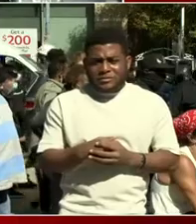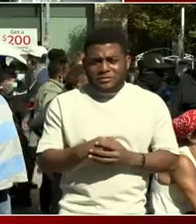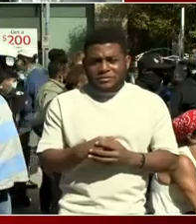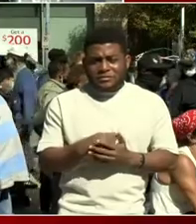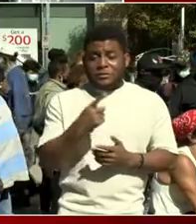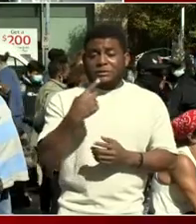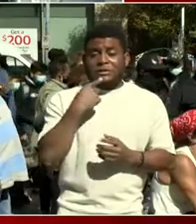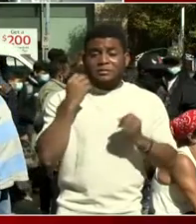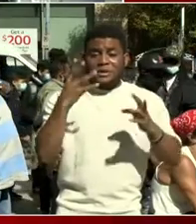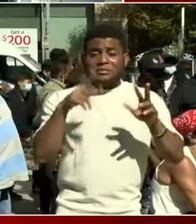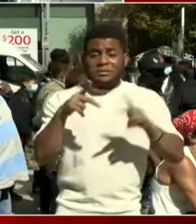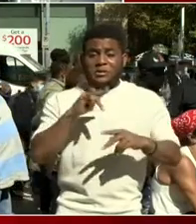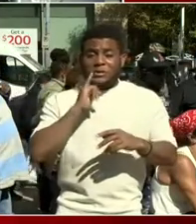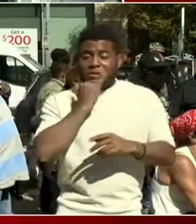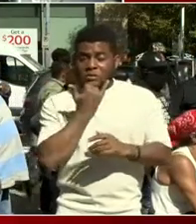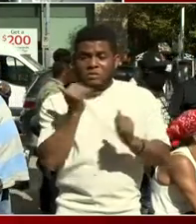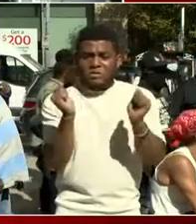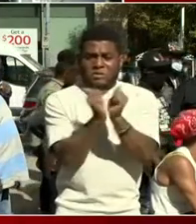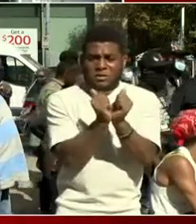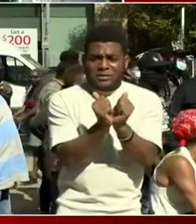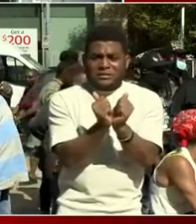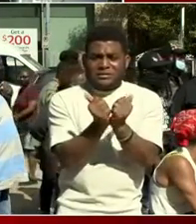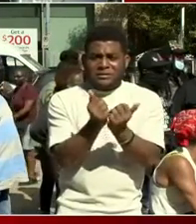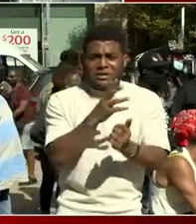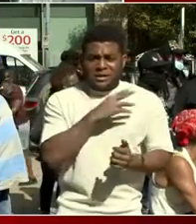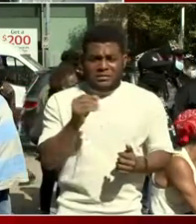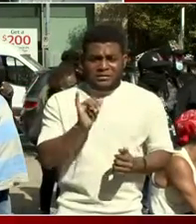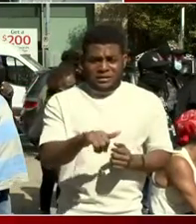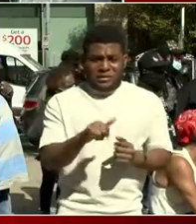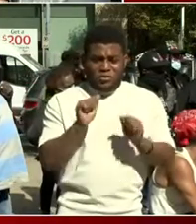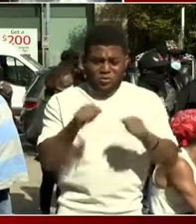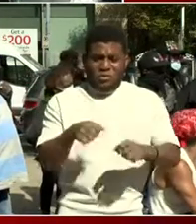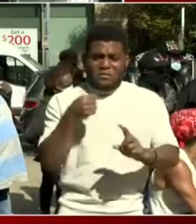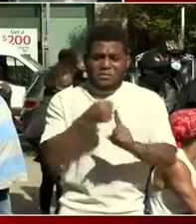firearm carry in the district, and that could potentially impact